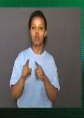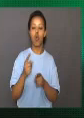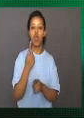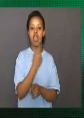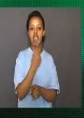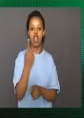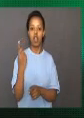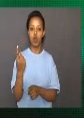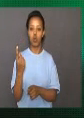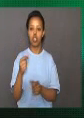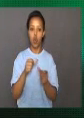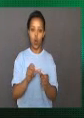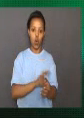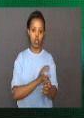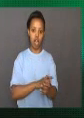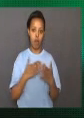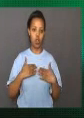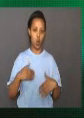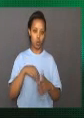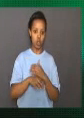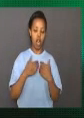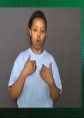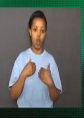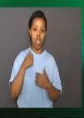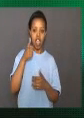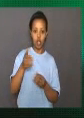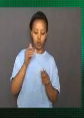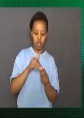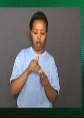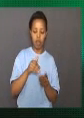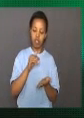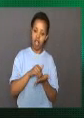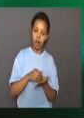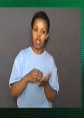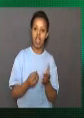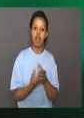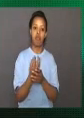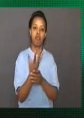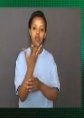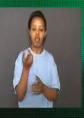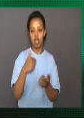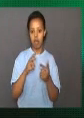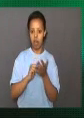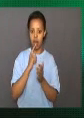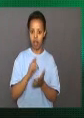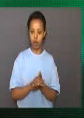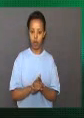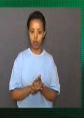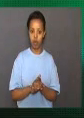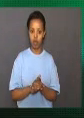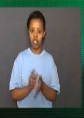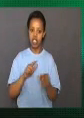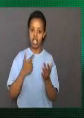each time the host cell reproduces. After a while, the virus